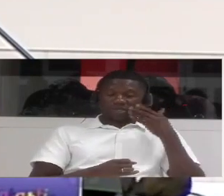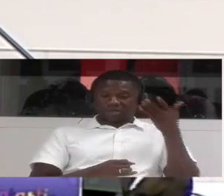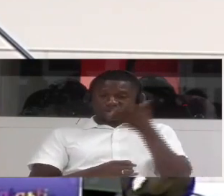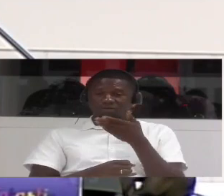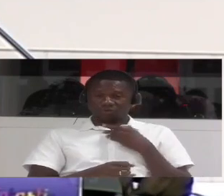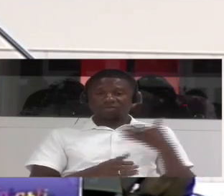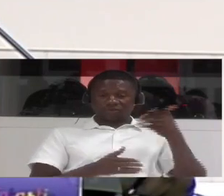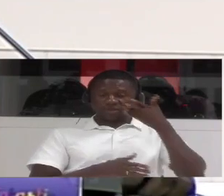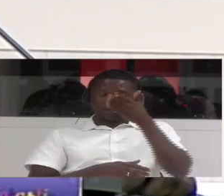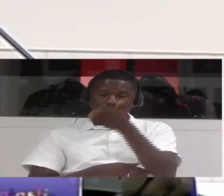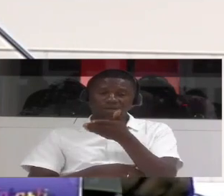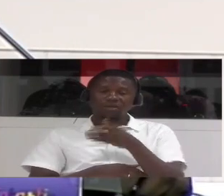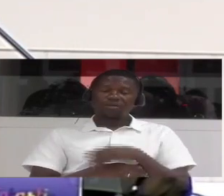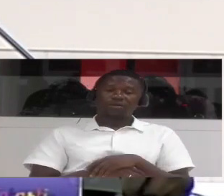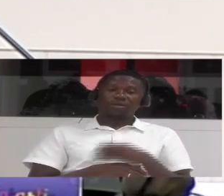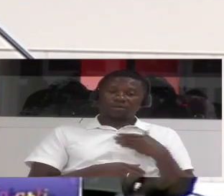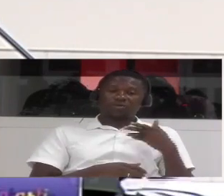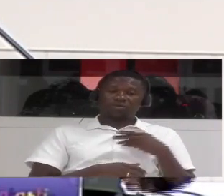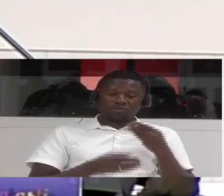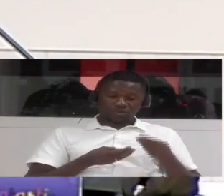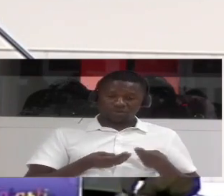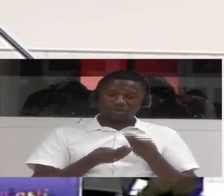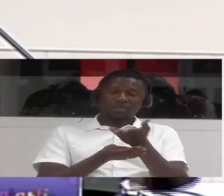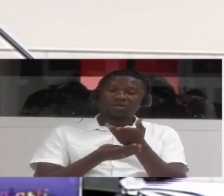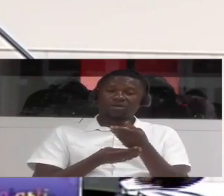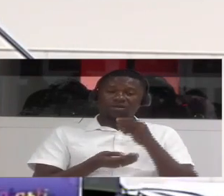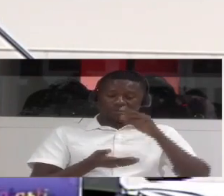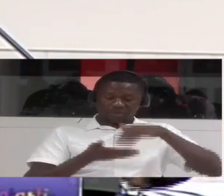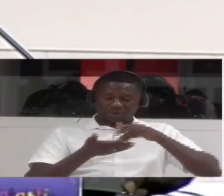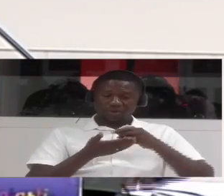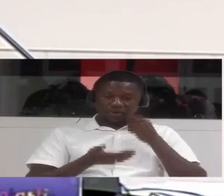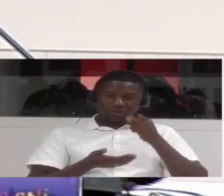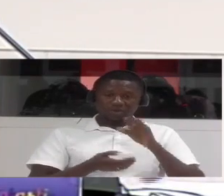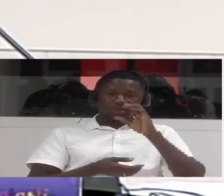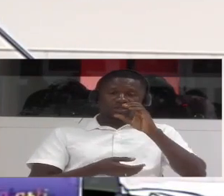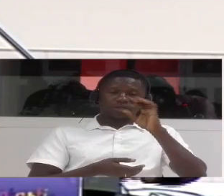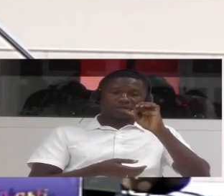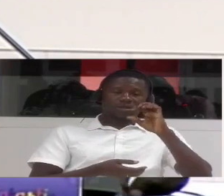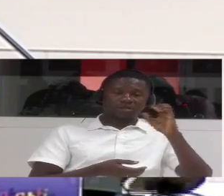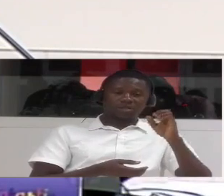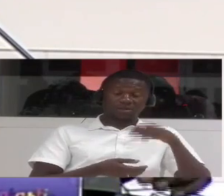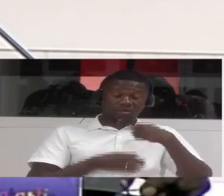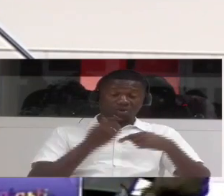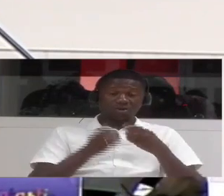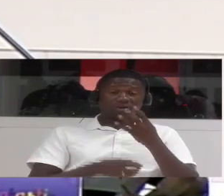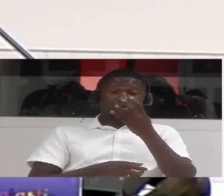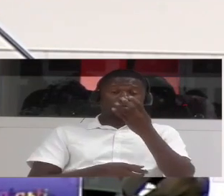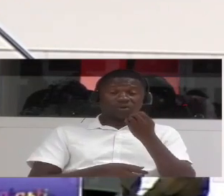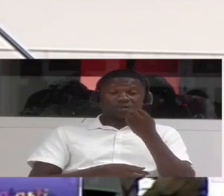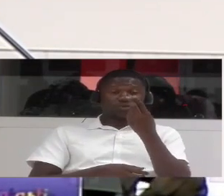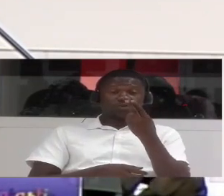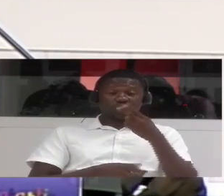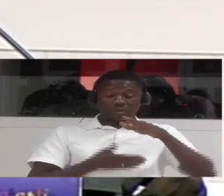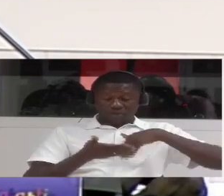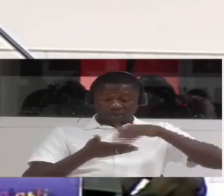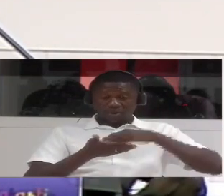courtesy visit to them, and then we submitted a position paper to the CRC. In fact, a 42-page position paper